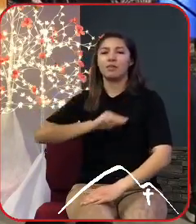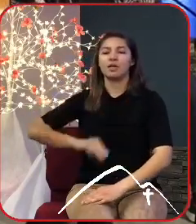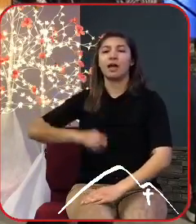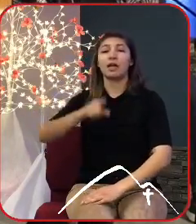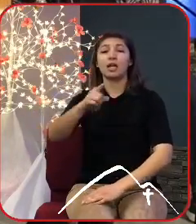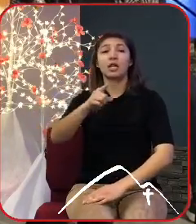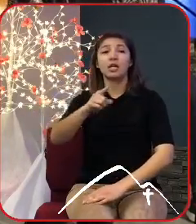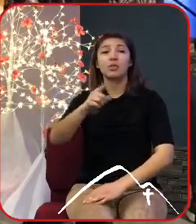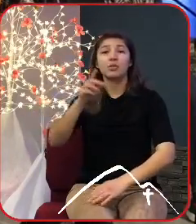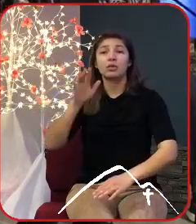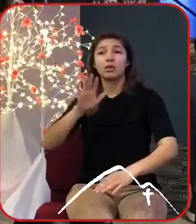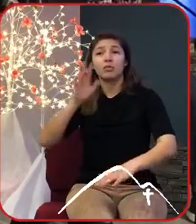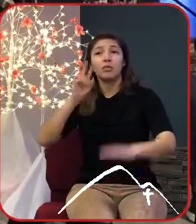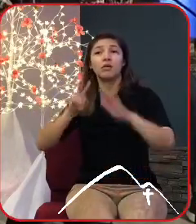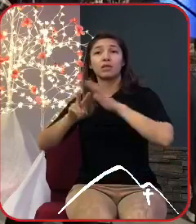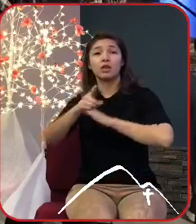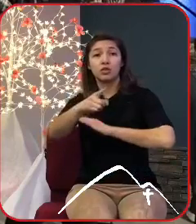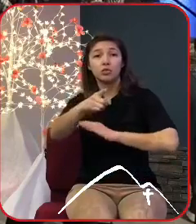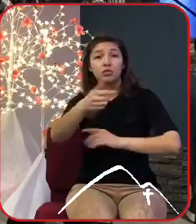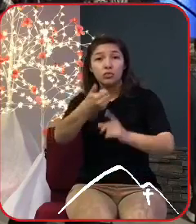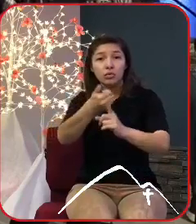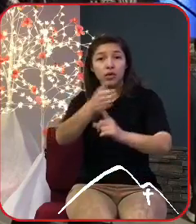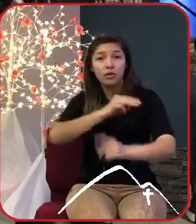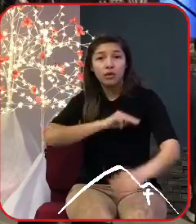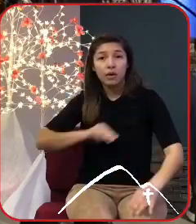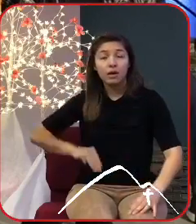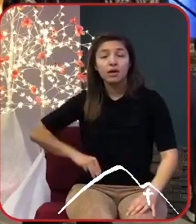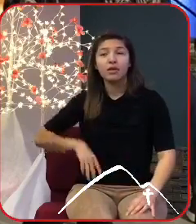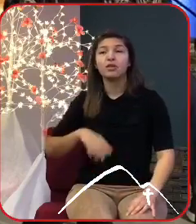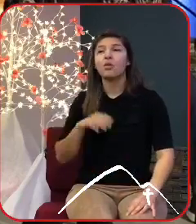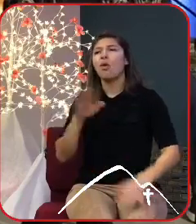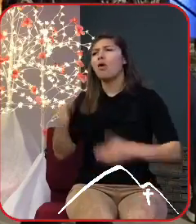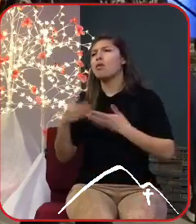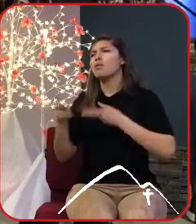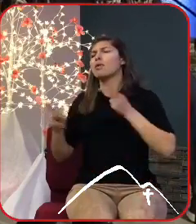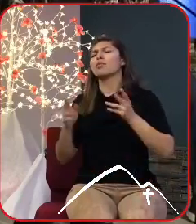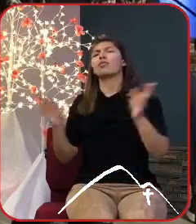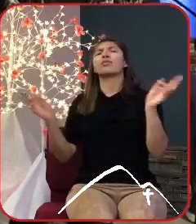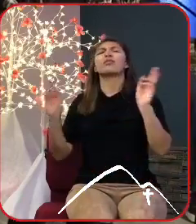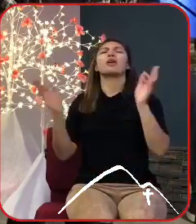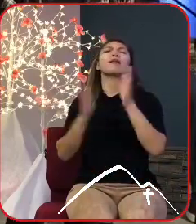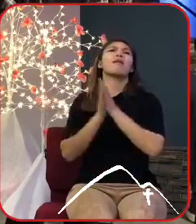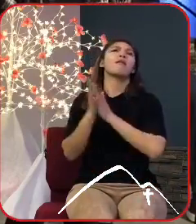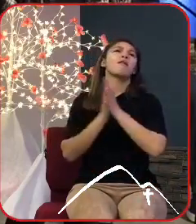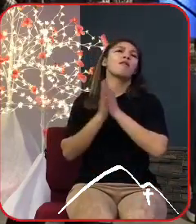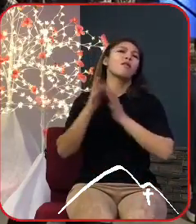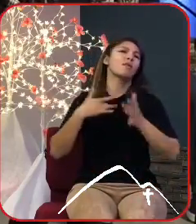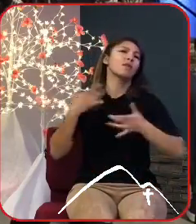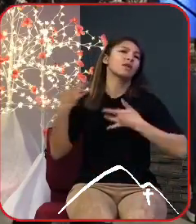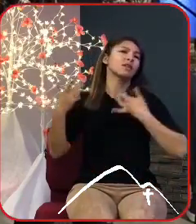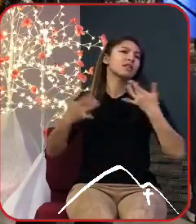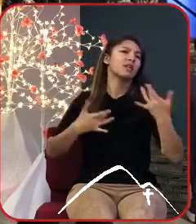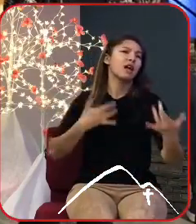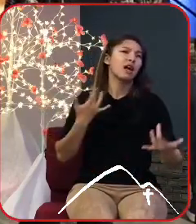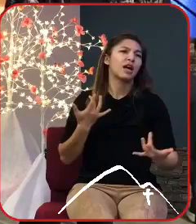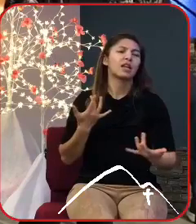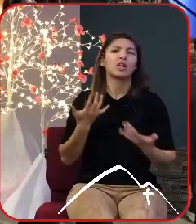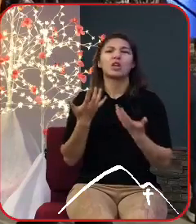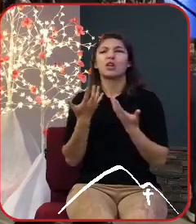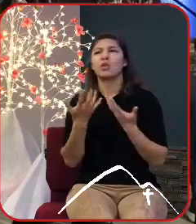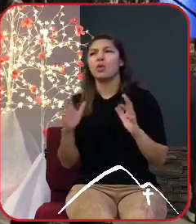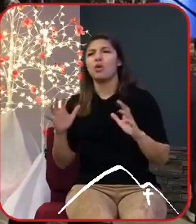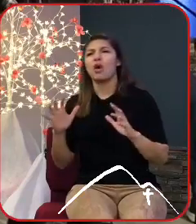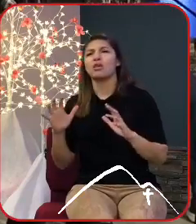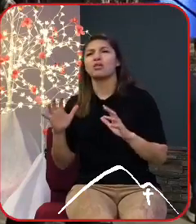be. And they were just ready for the oppression of Rome to be ended